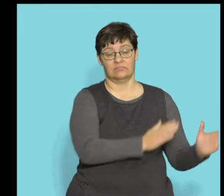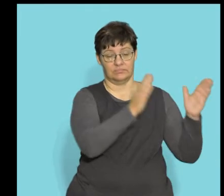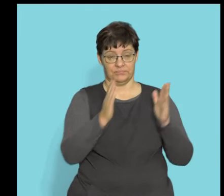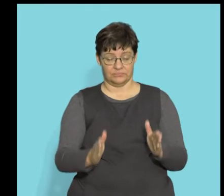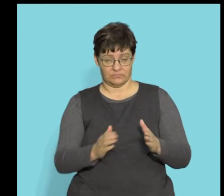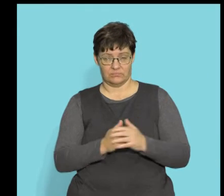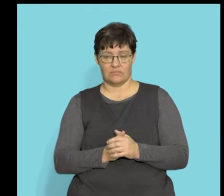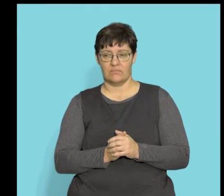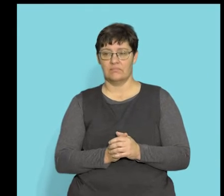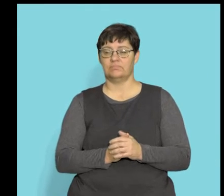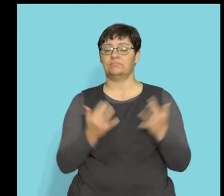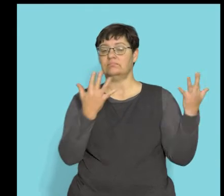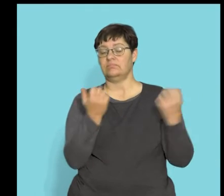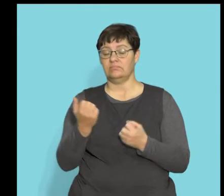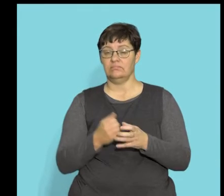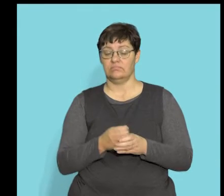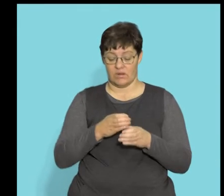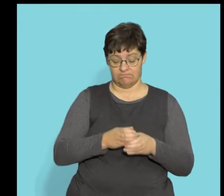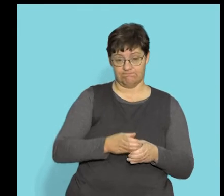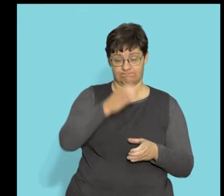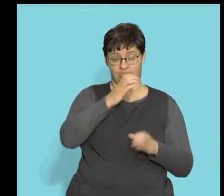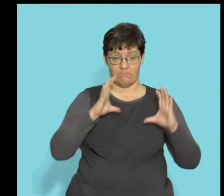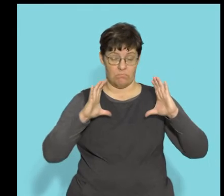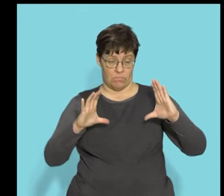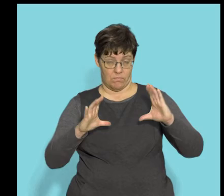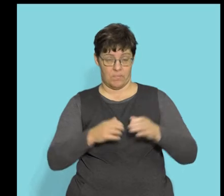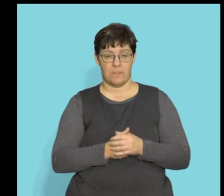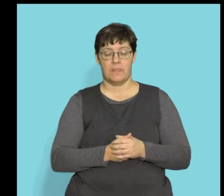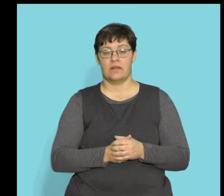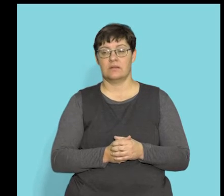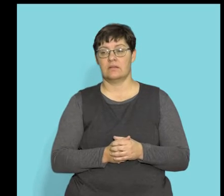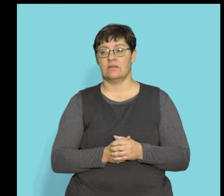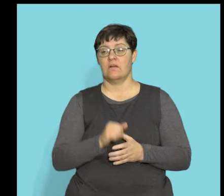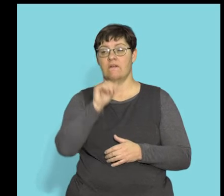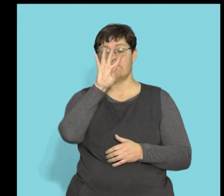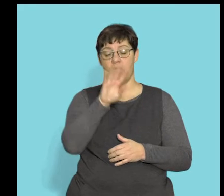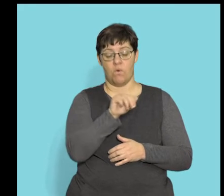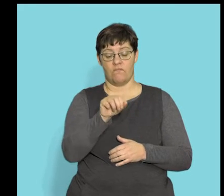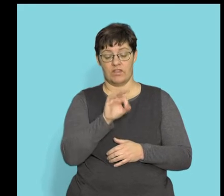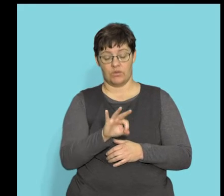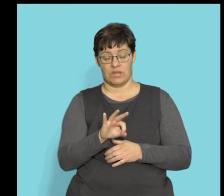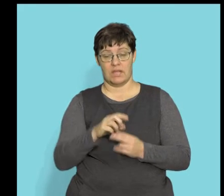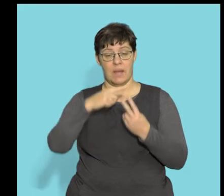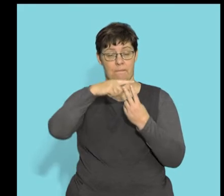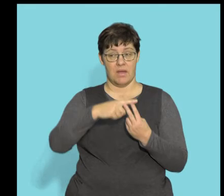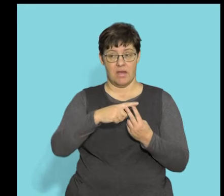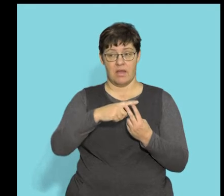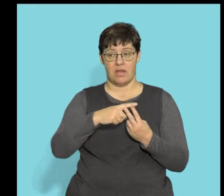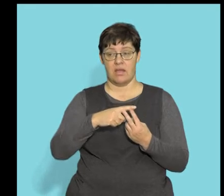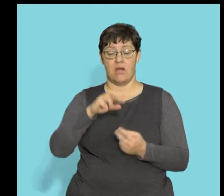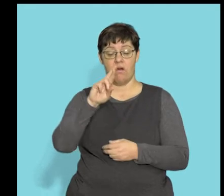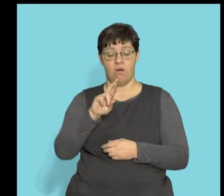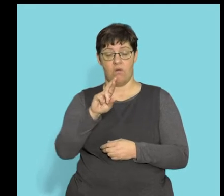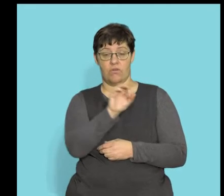So if I'm going to be calculating the volume of a sphere, we take 4/3 pi